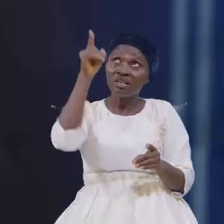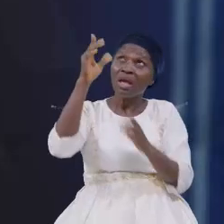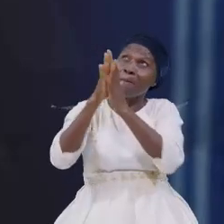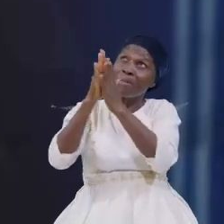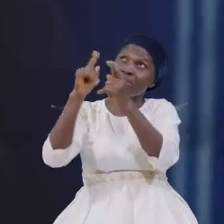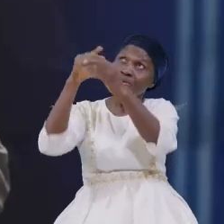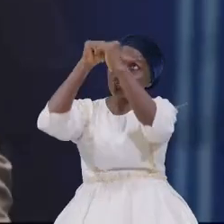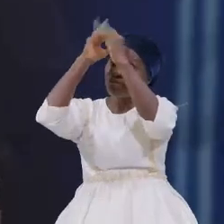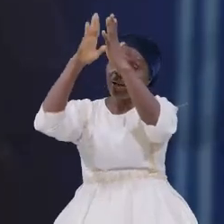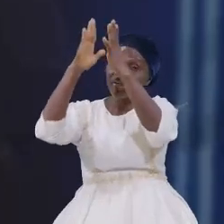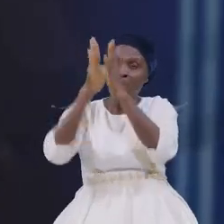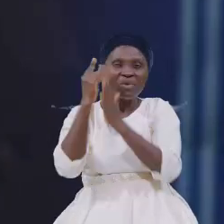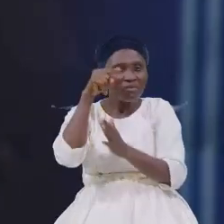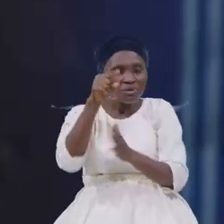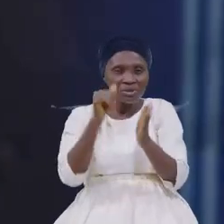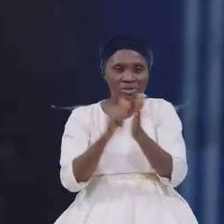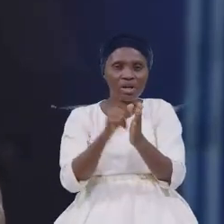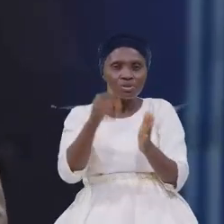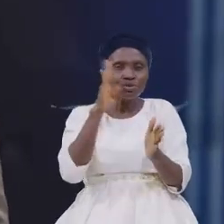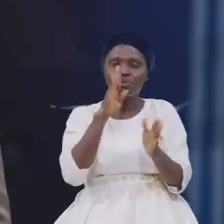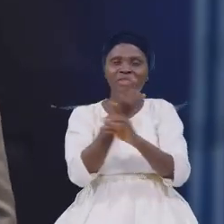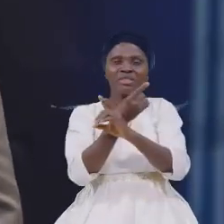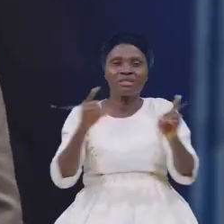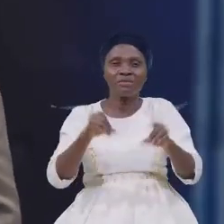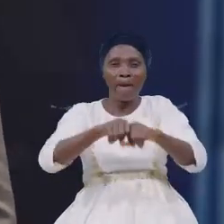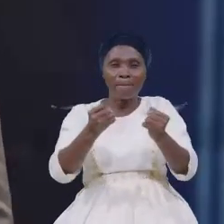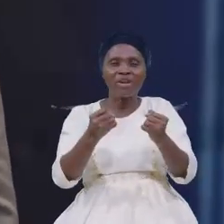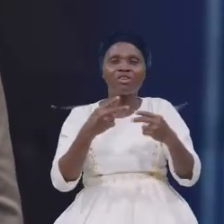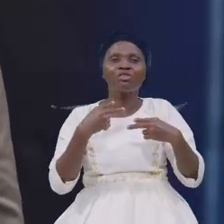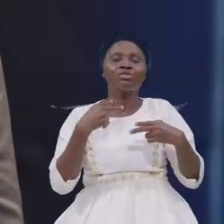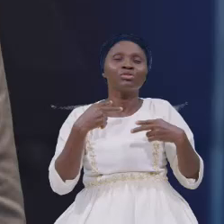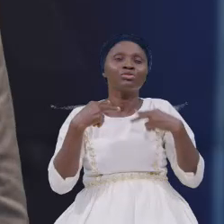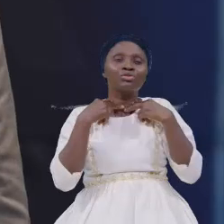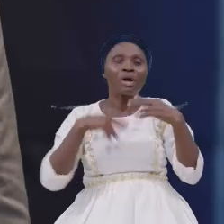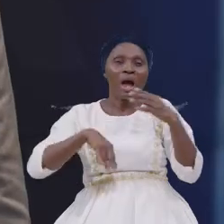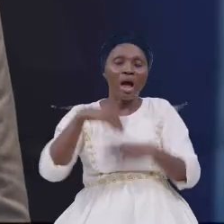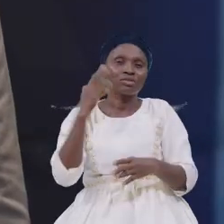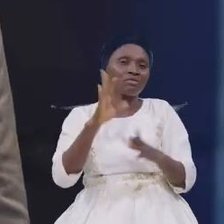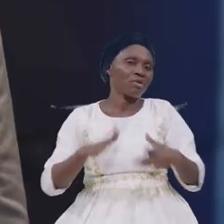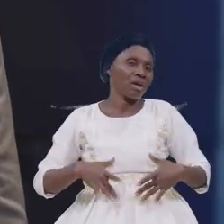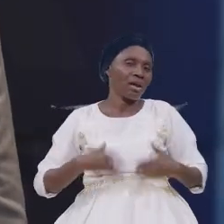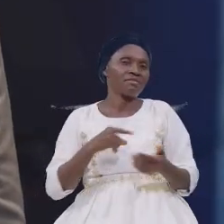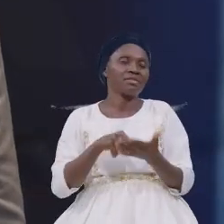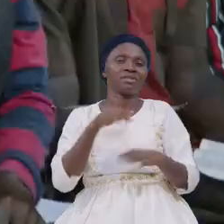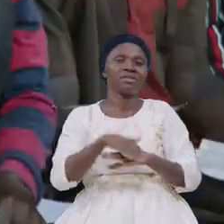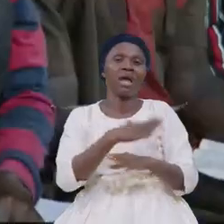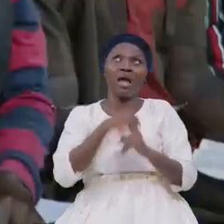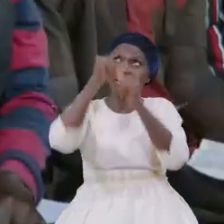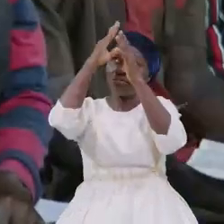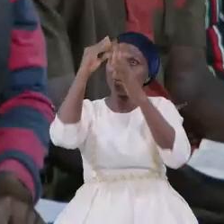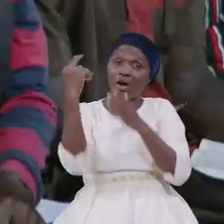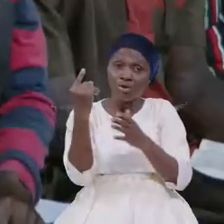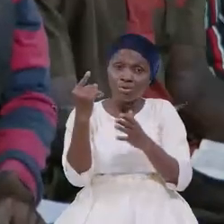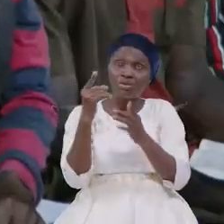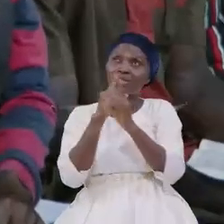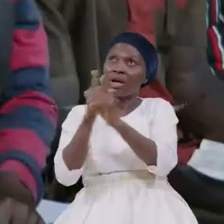his life tonight. And the Father always answers the prayer of the Son.